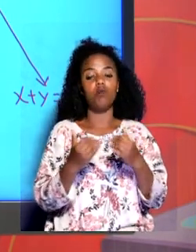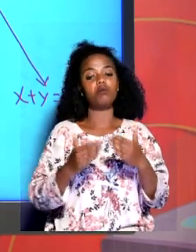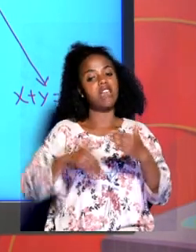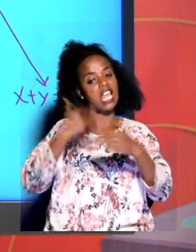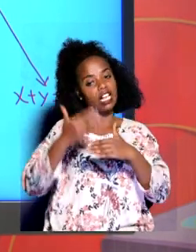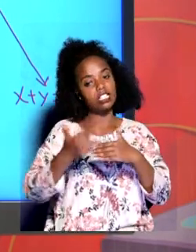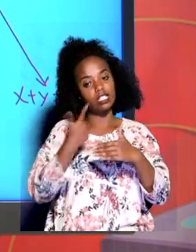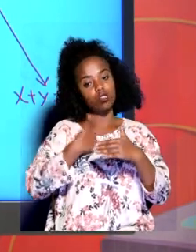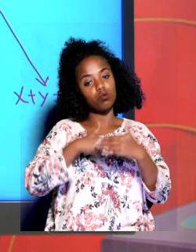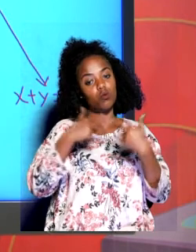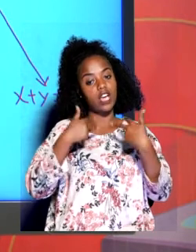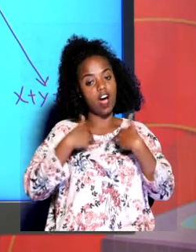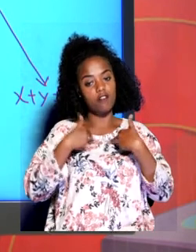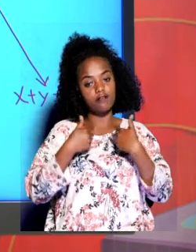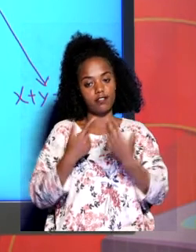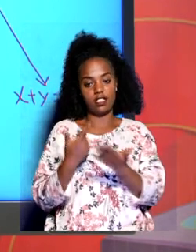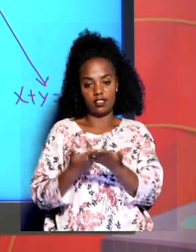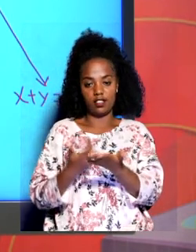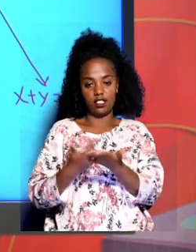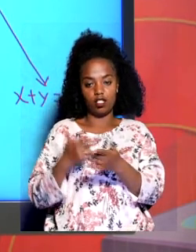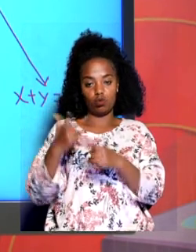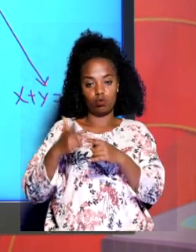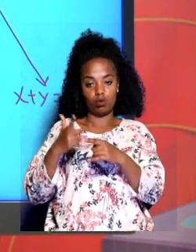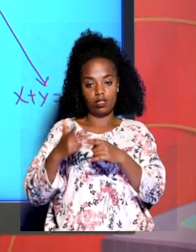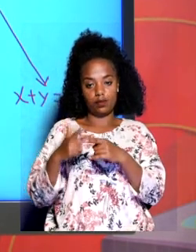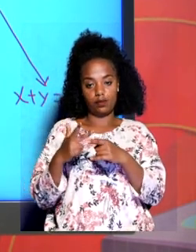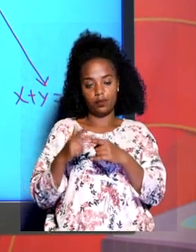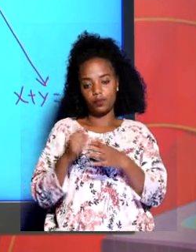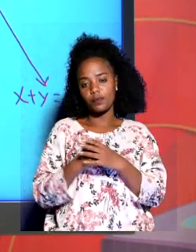have this one. Let's draw this.